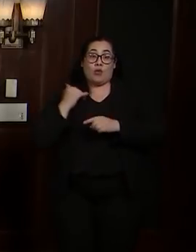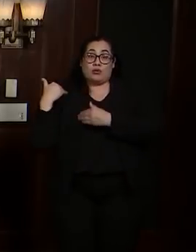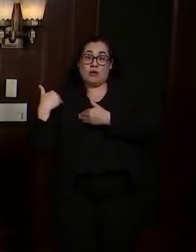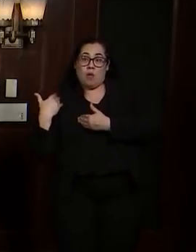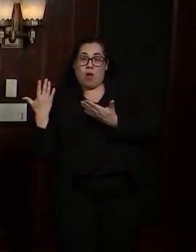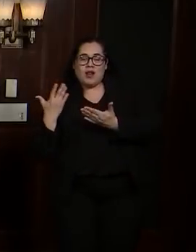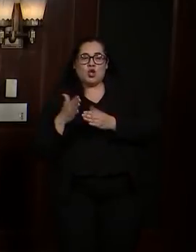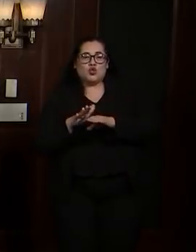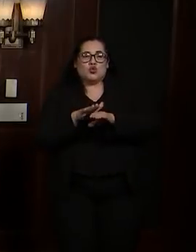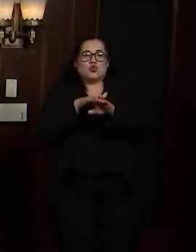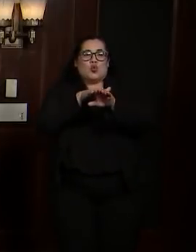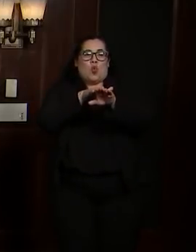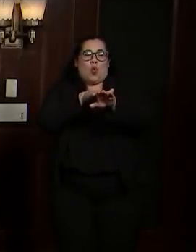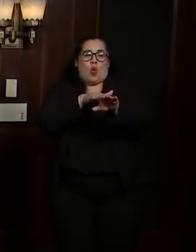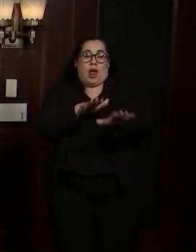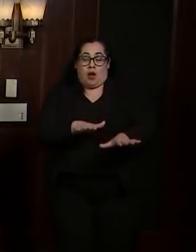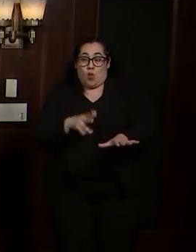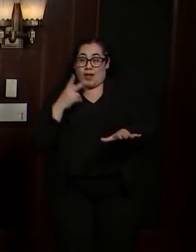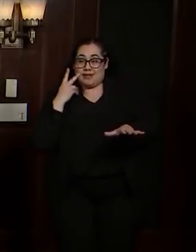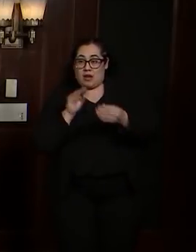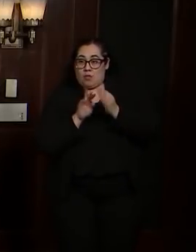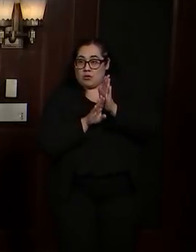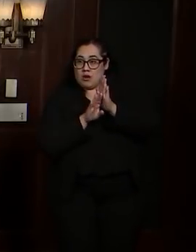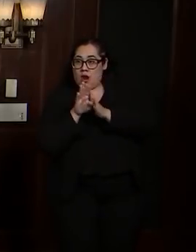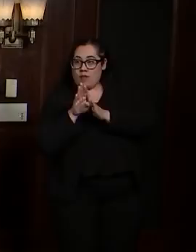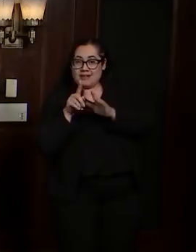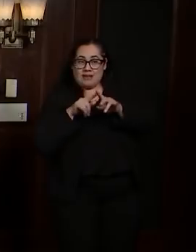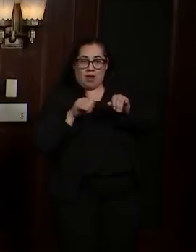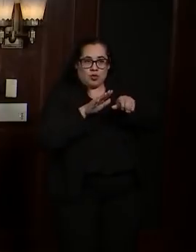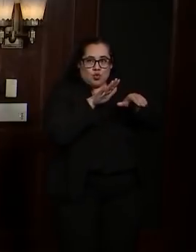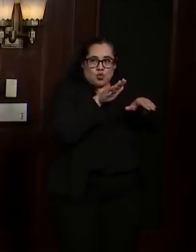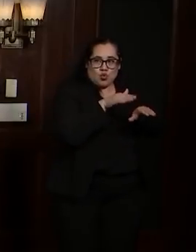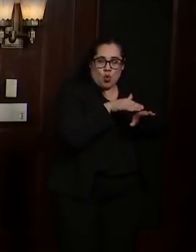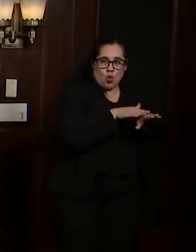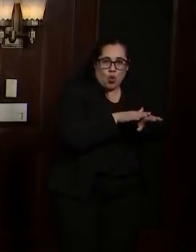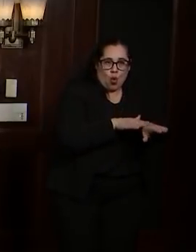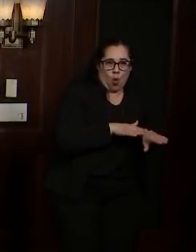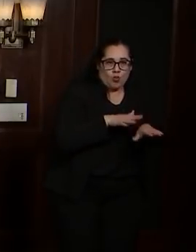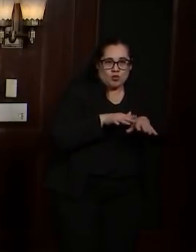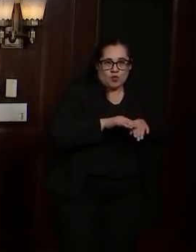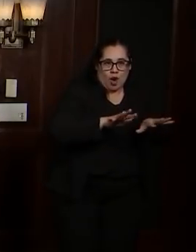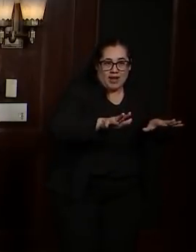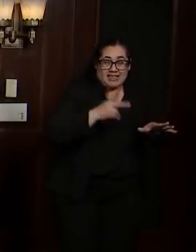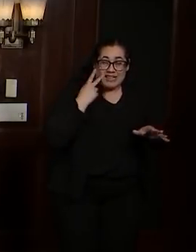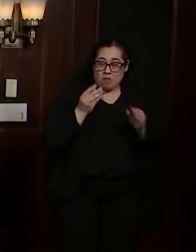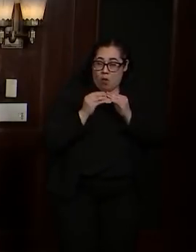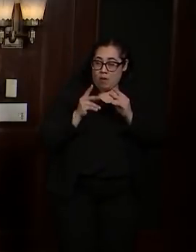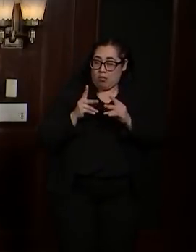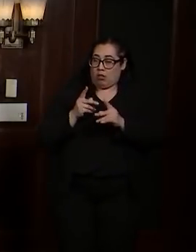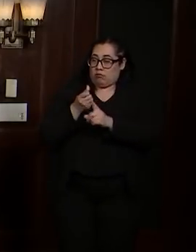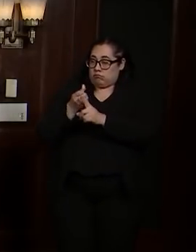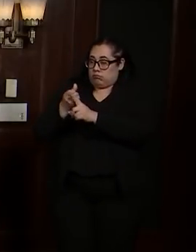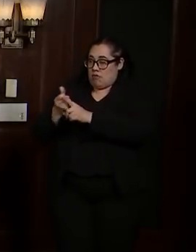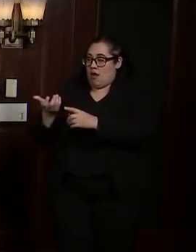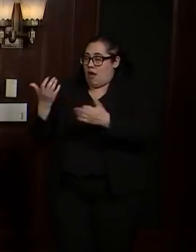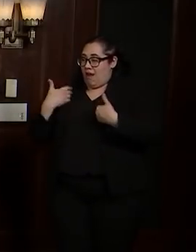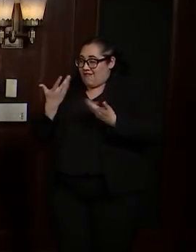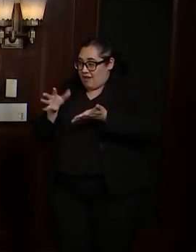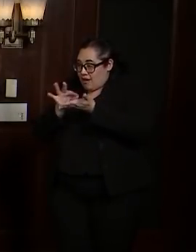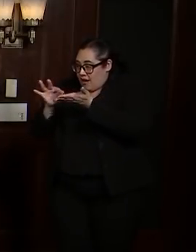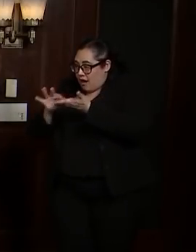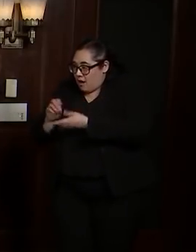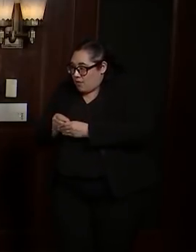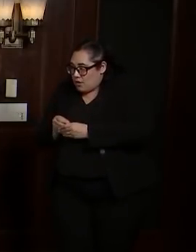spread enough while we see the increase in cases and while we have more cases of people being positive to not overwhelm our healthcare